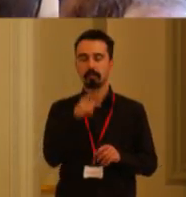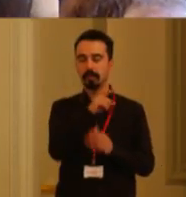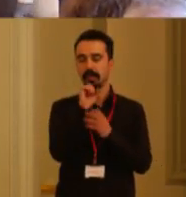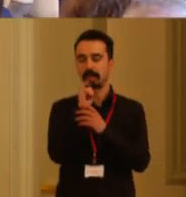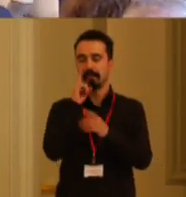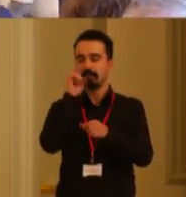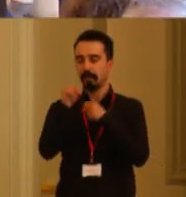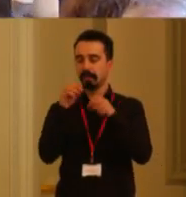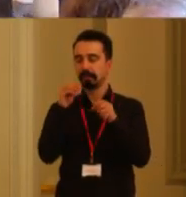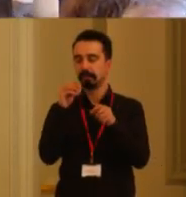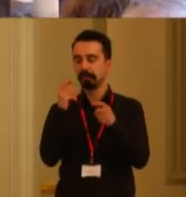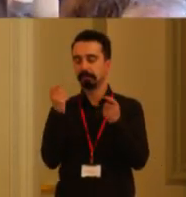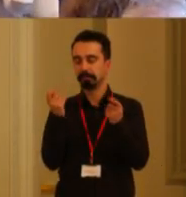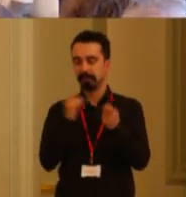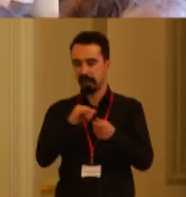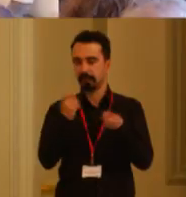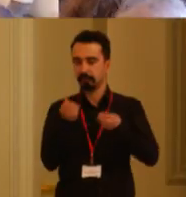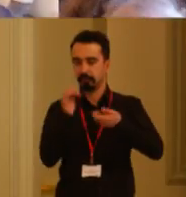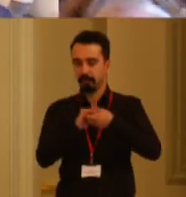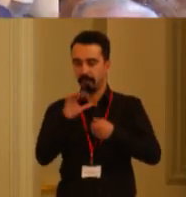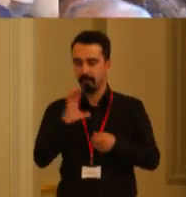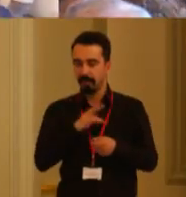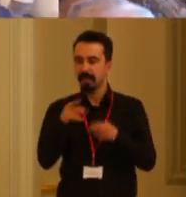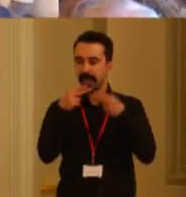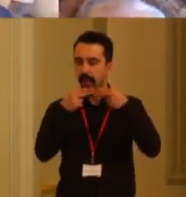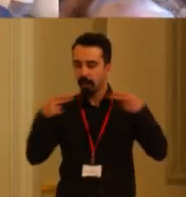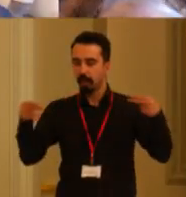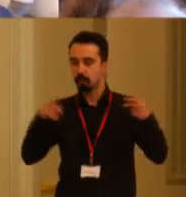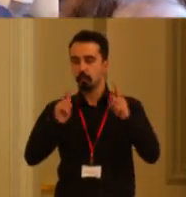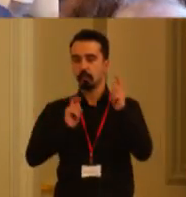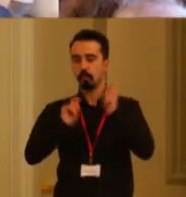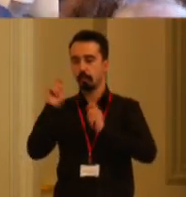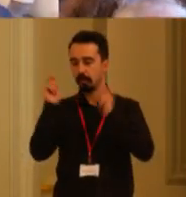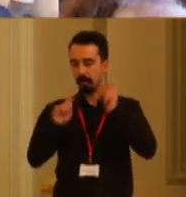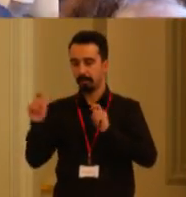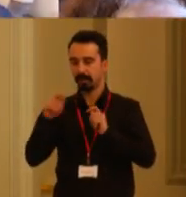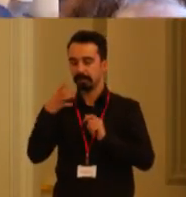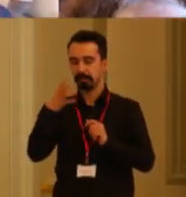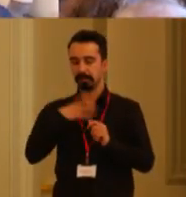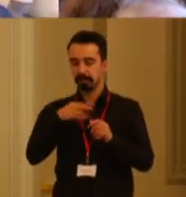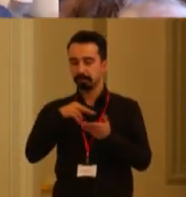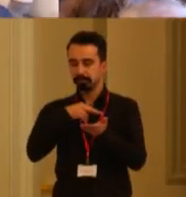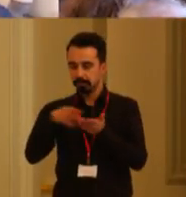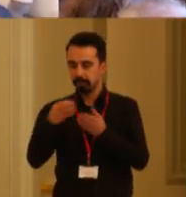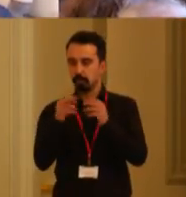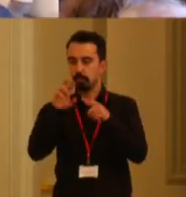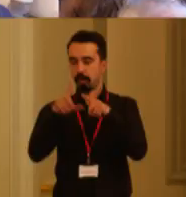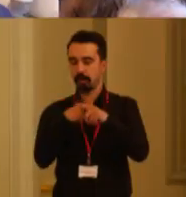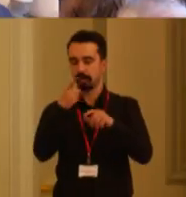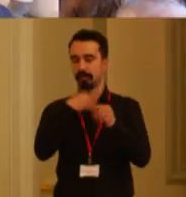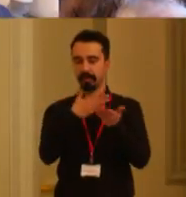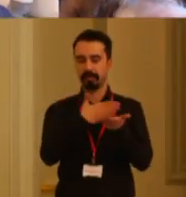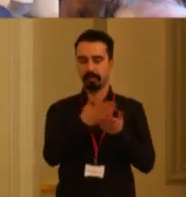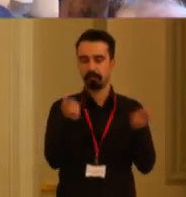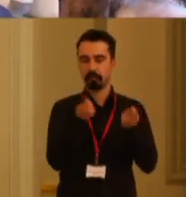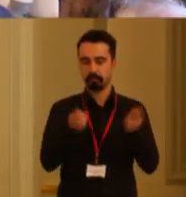young Syrian refugees, to give them the skills. There you've got a great deal of collaboration between industry and the state. And there are